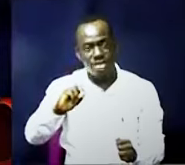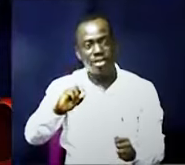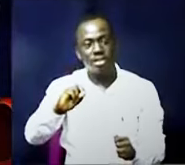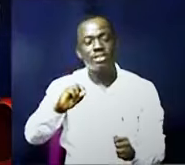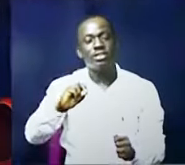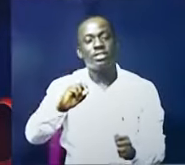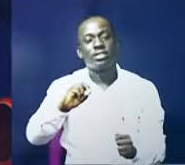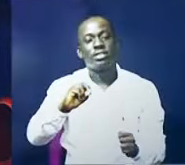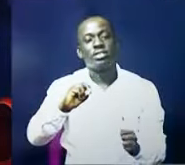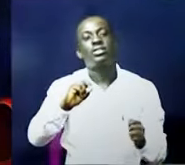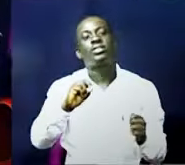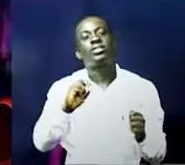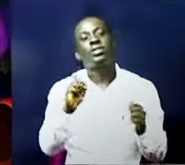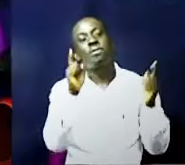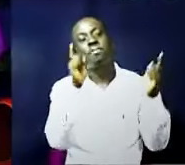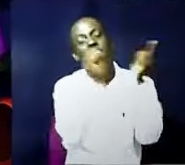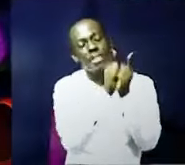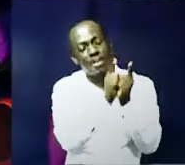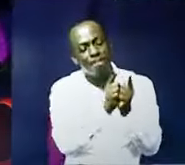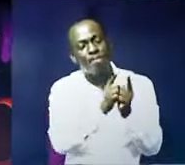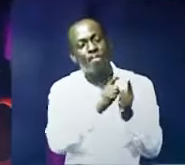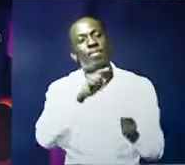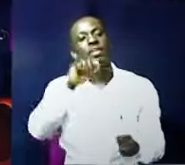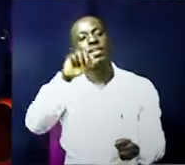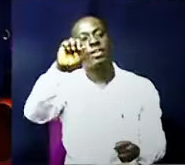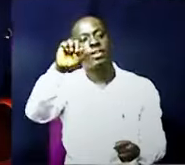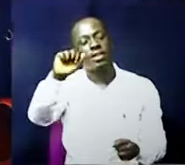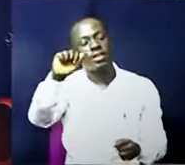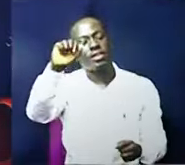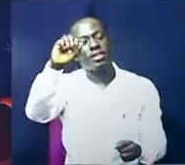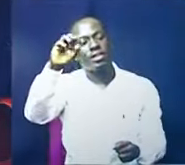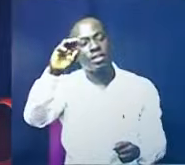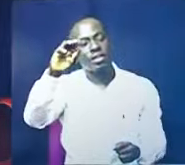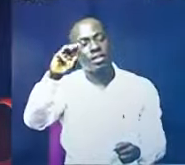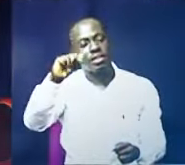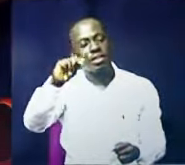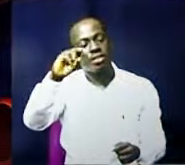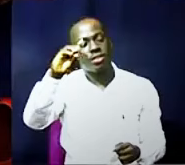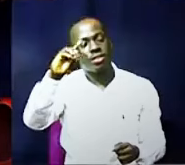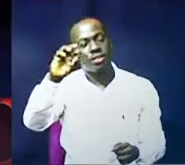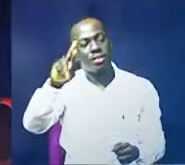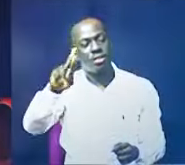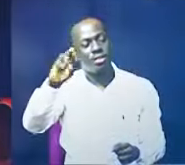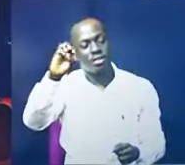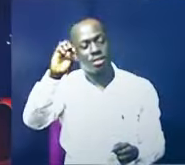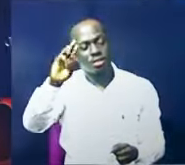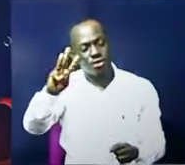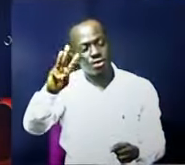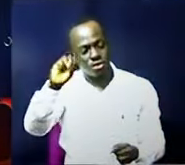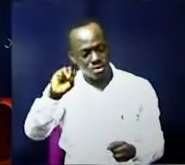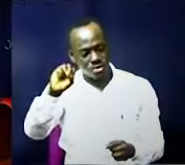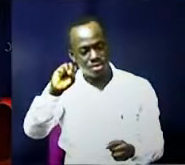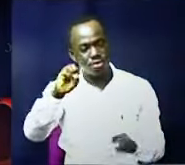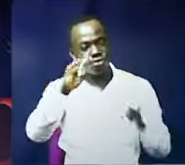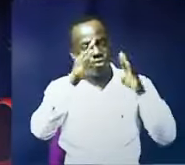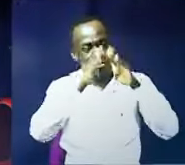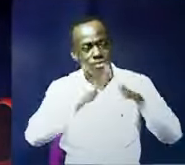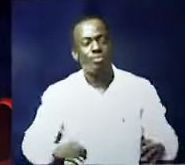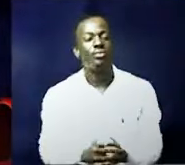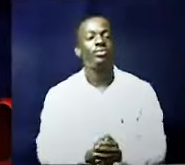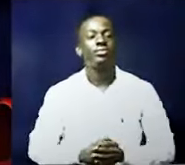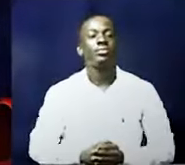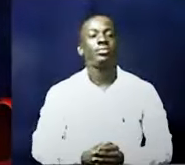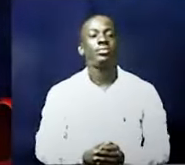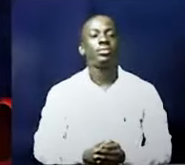one Yakubu any Yohani echo Simon ne Andrea Fie. The next verse says that Simon's